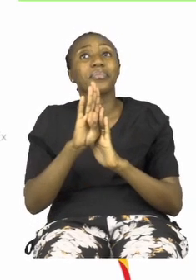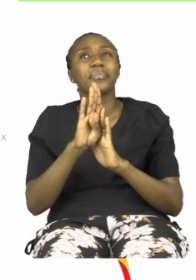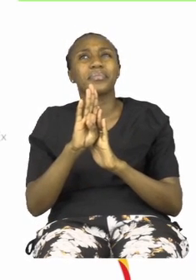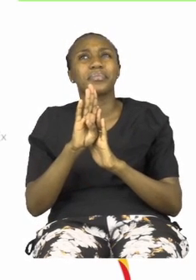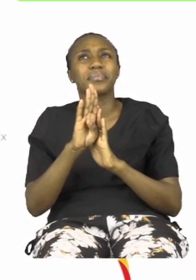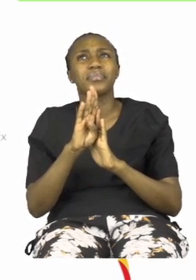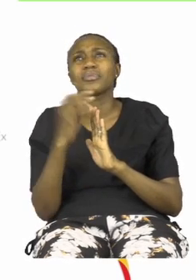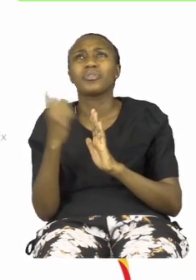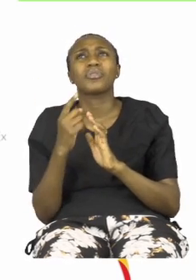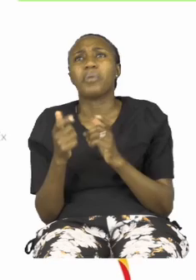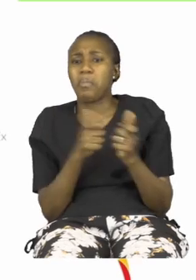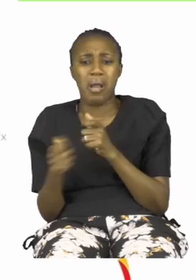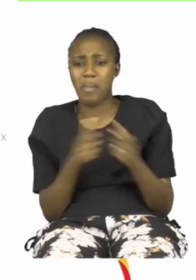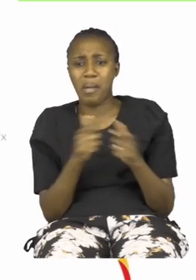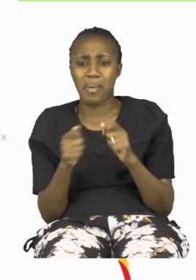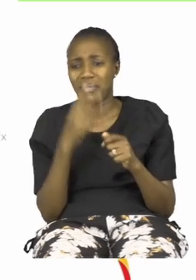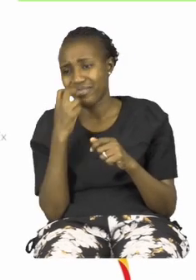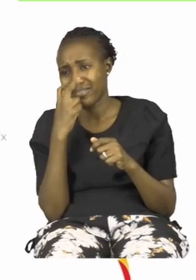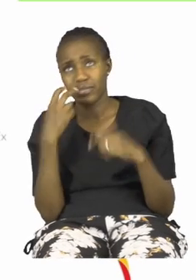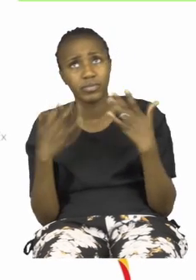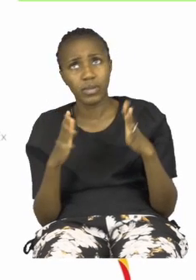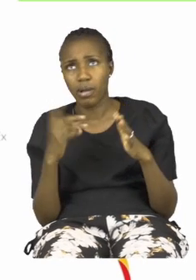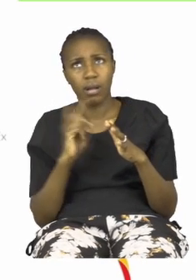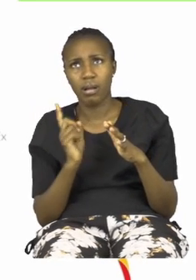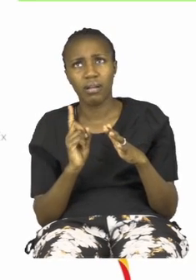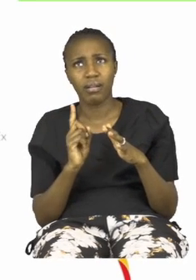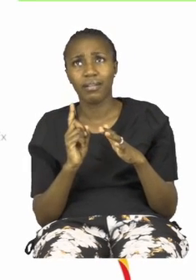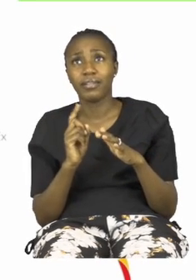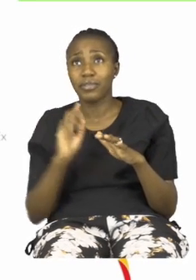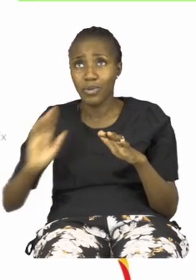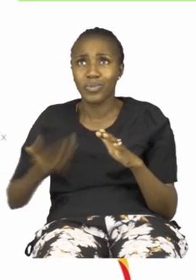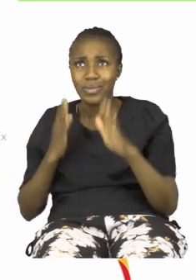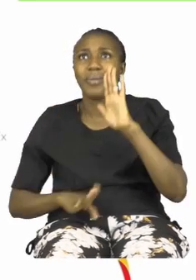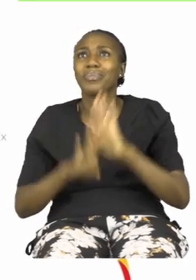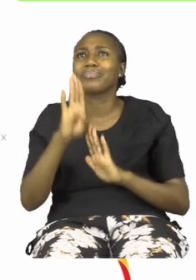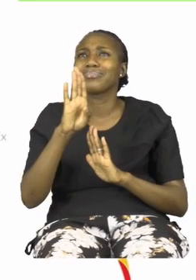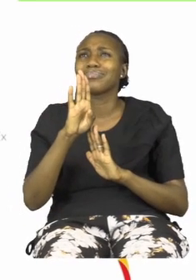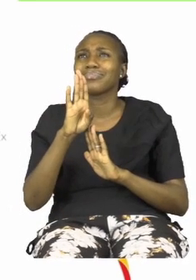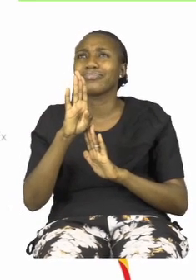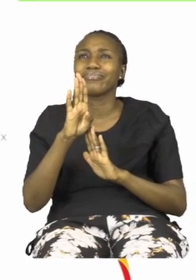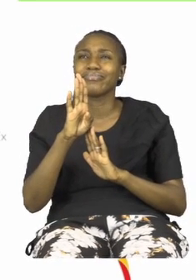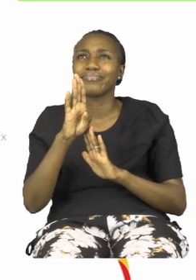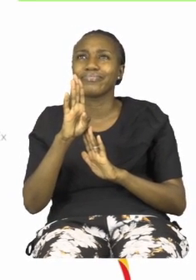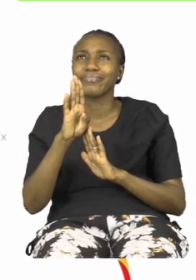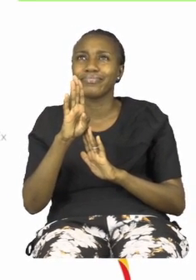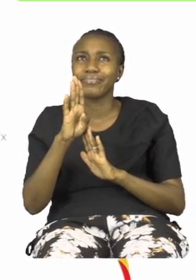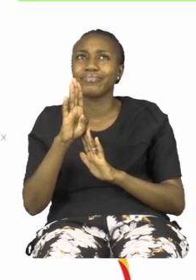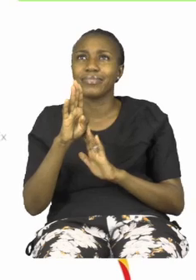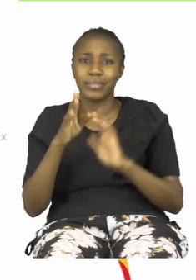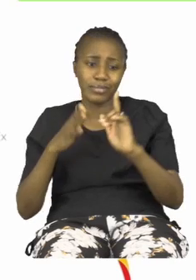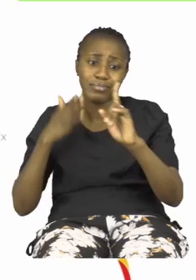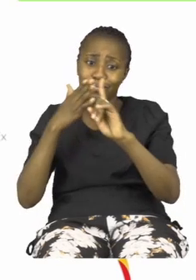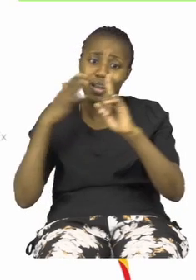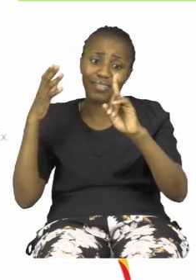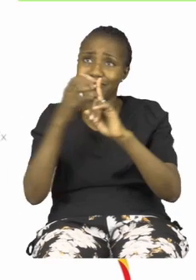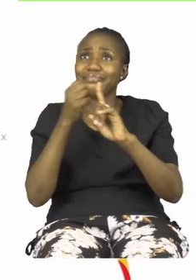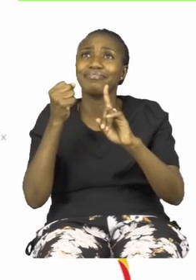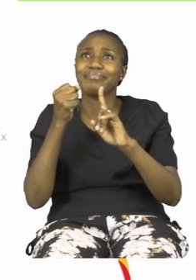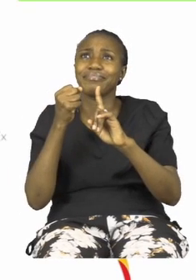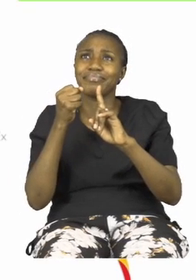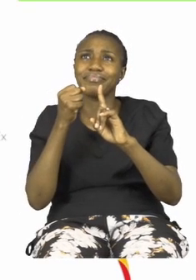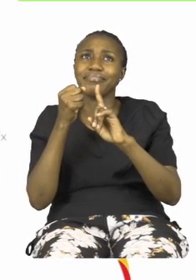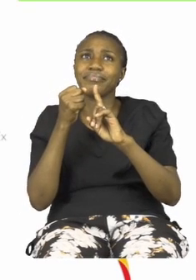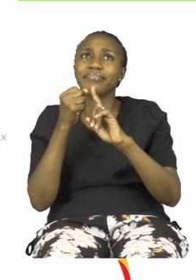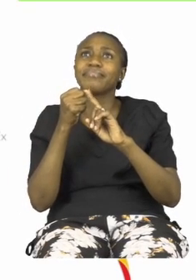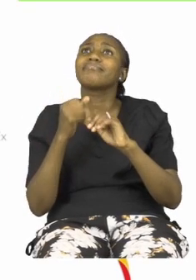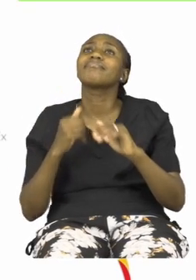playing for the fun of it. He's actually playing to get to a top. He's playing to reach a certain level that he can achieve. And then later on, after that